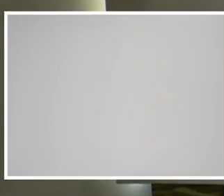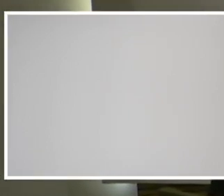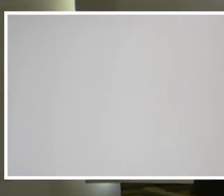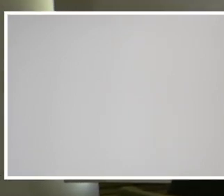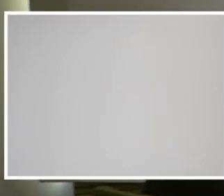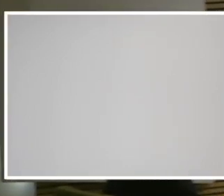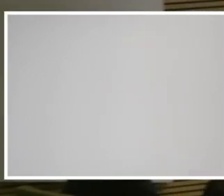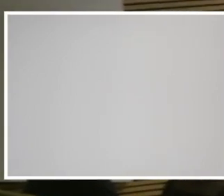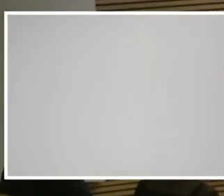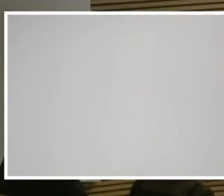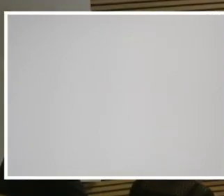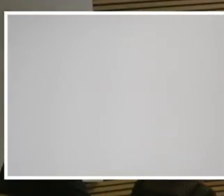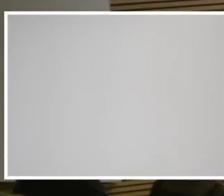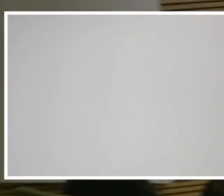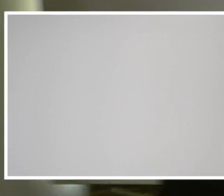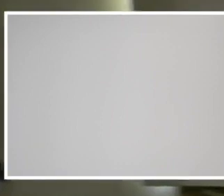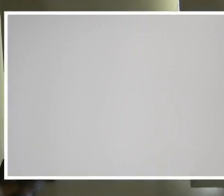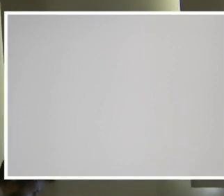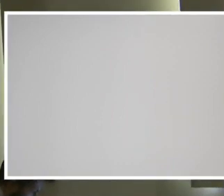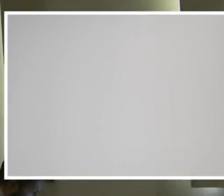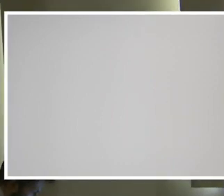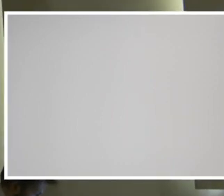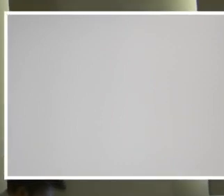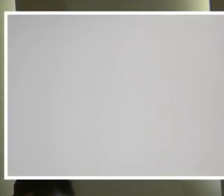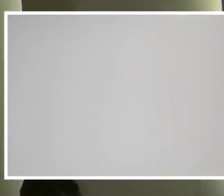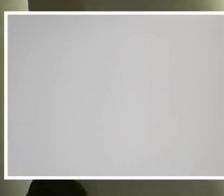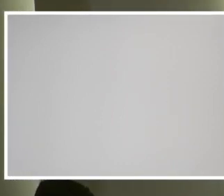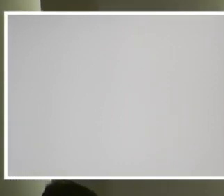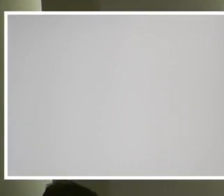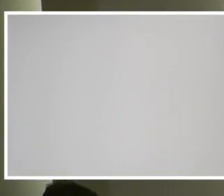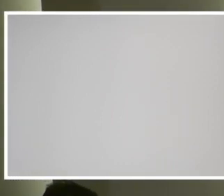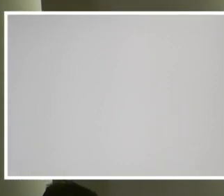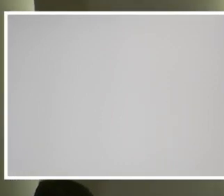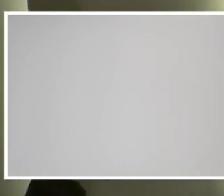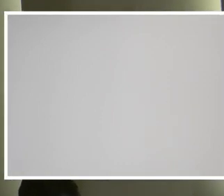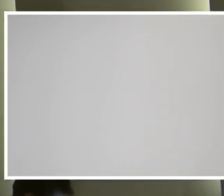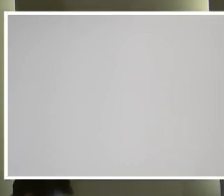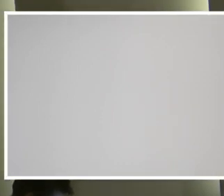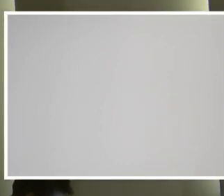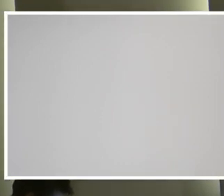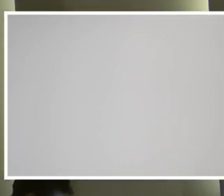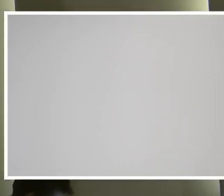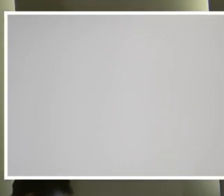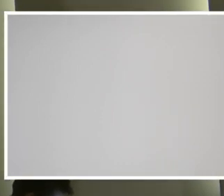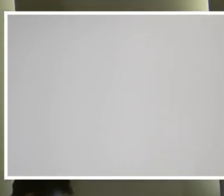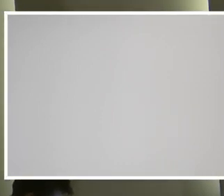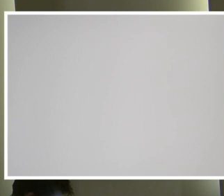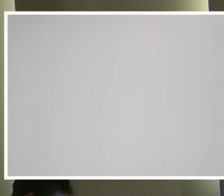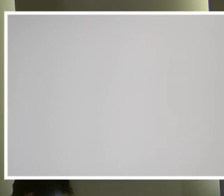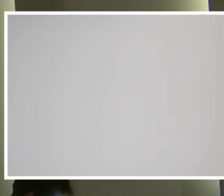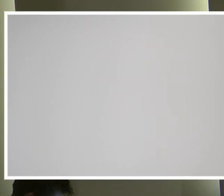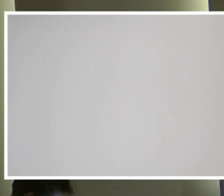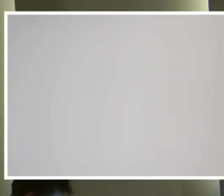them. Samantha Hawley with that report, and that's World Watch for today. Back to you, Marnie. Thanks, Annabelle, and that's Midday Report Te Purongo